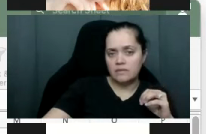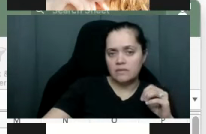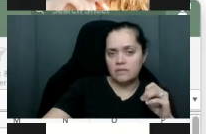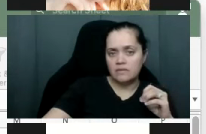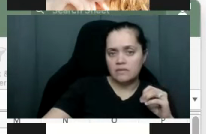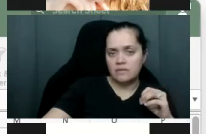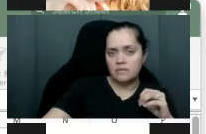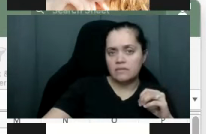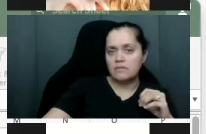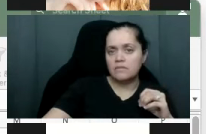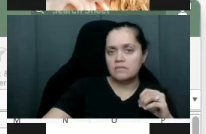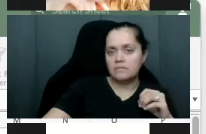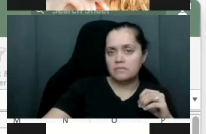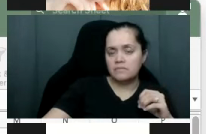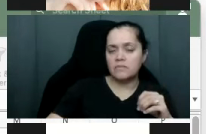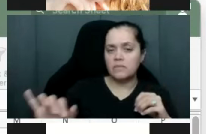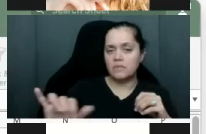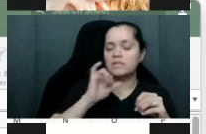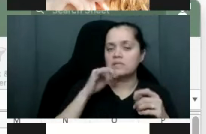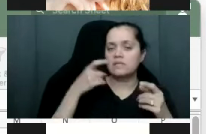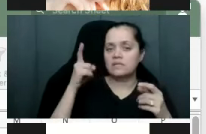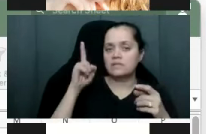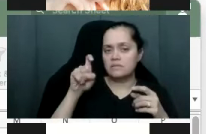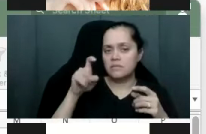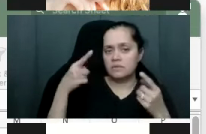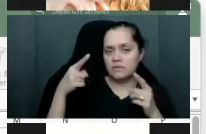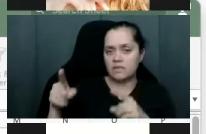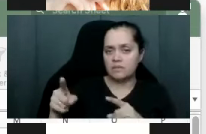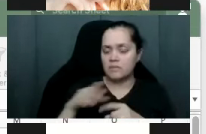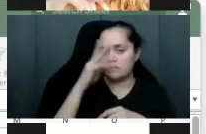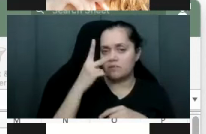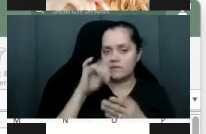Well, that's not supposed to happen. One never seen that before.